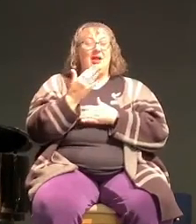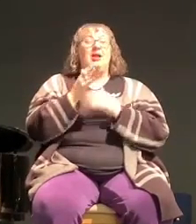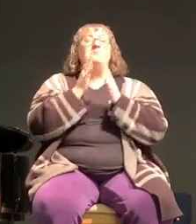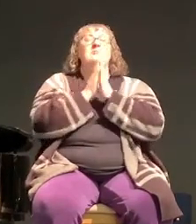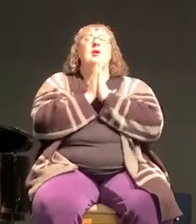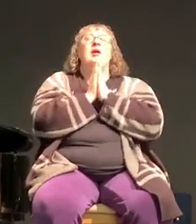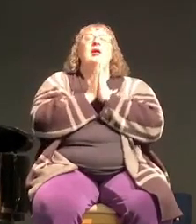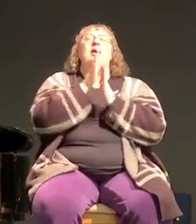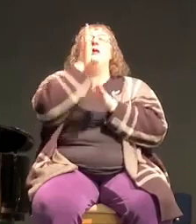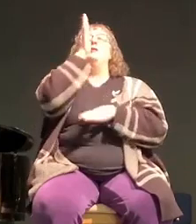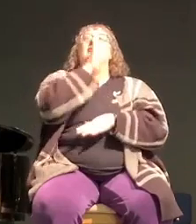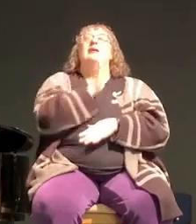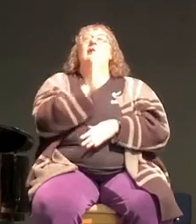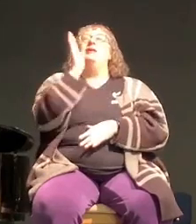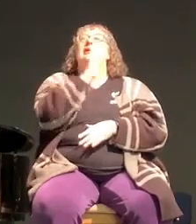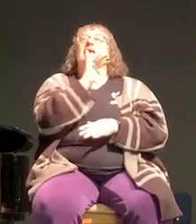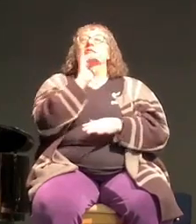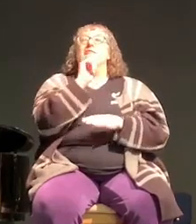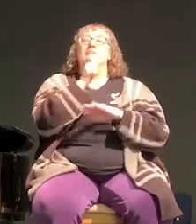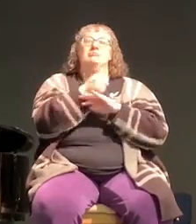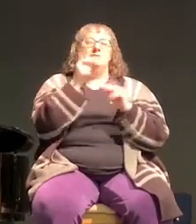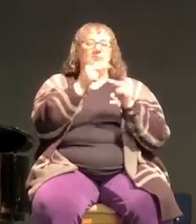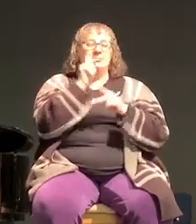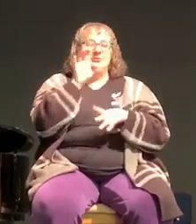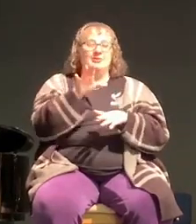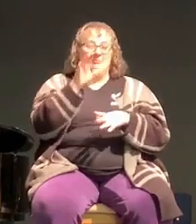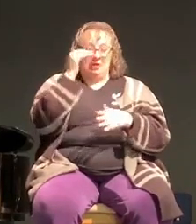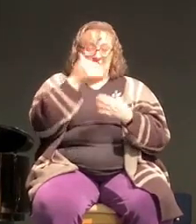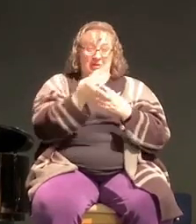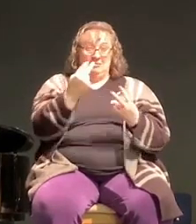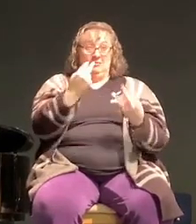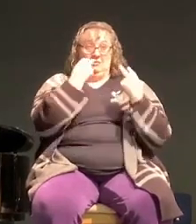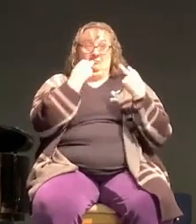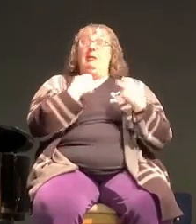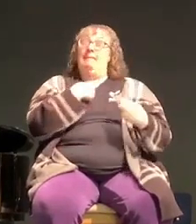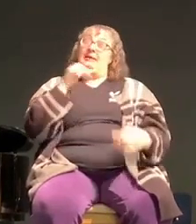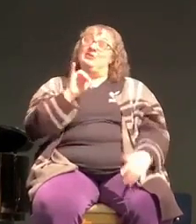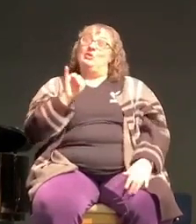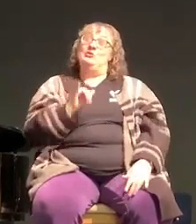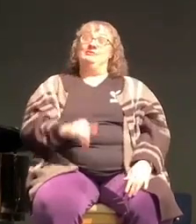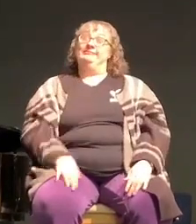that God never puts me in a position to do that. And my son looking at me says, me too.